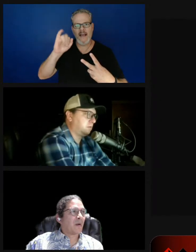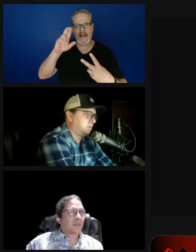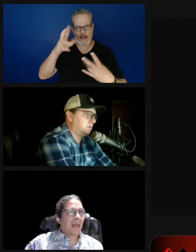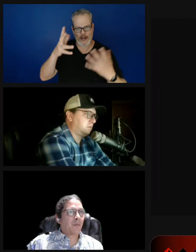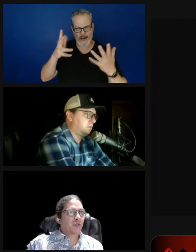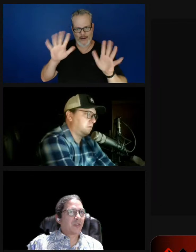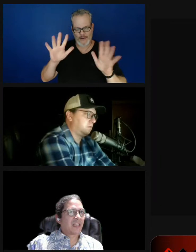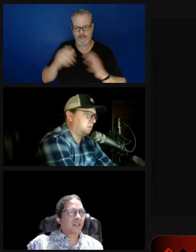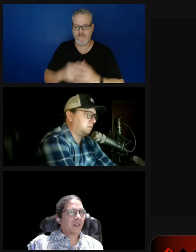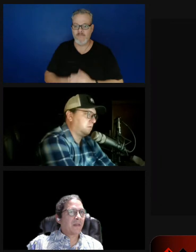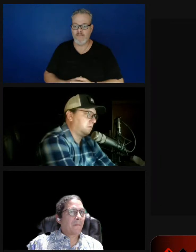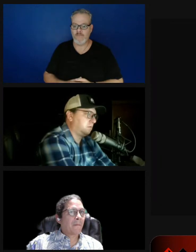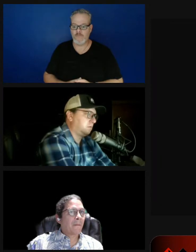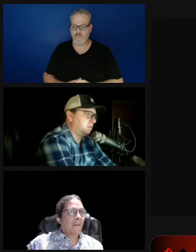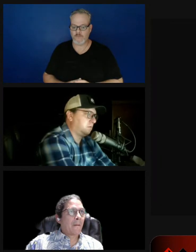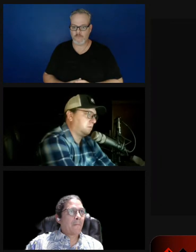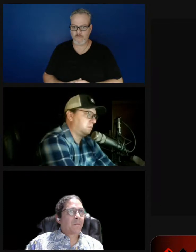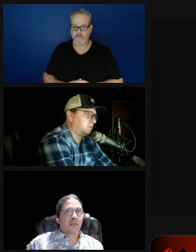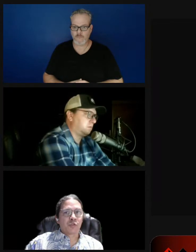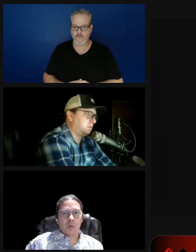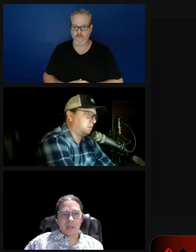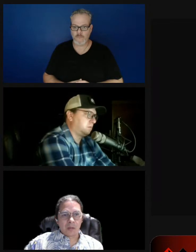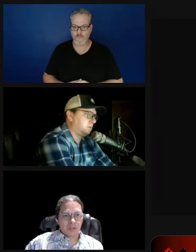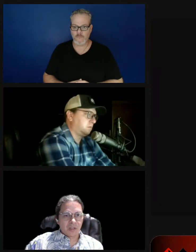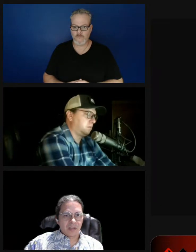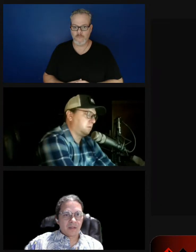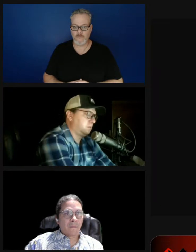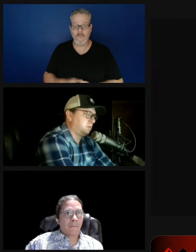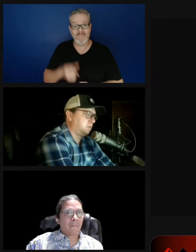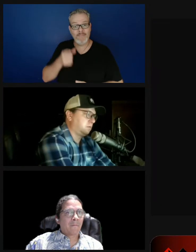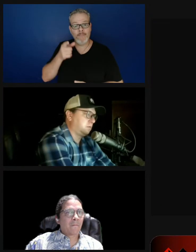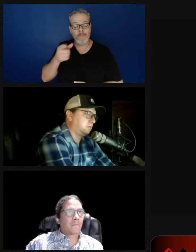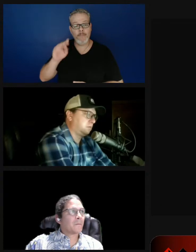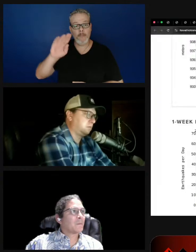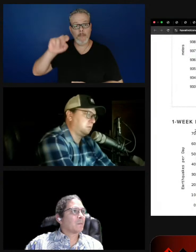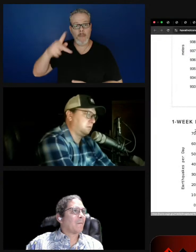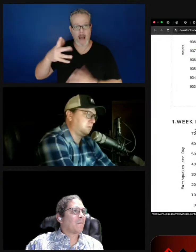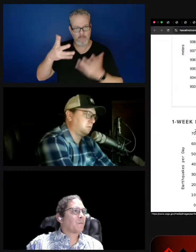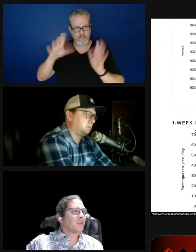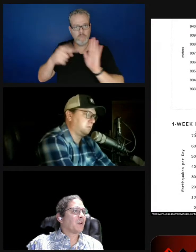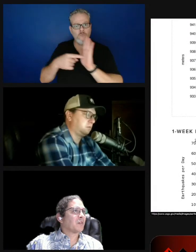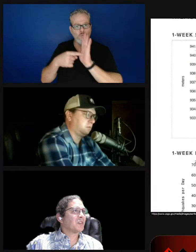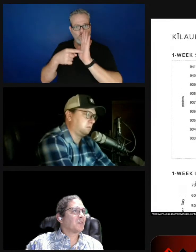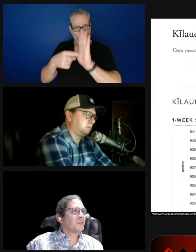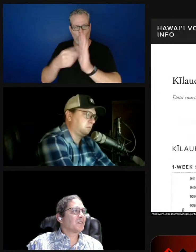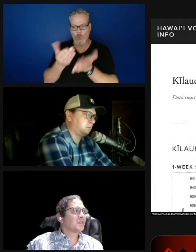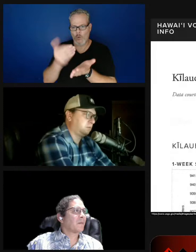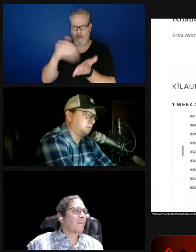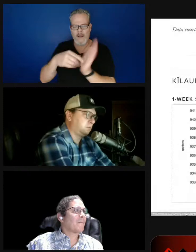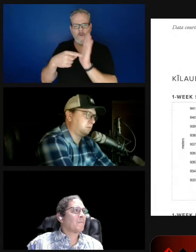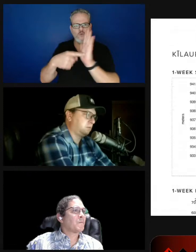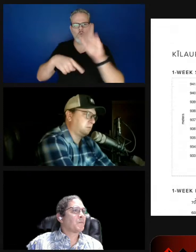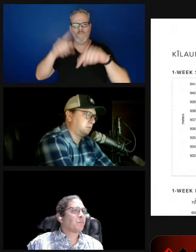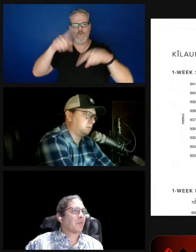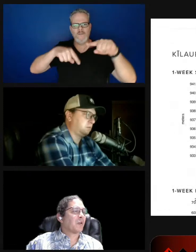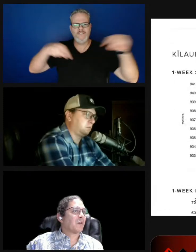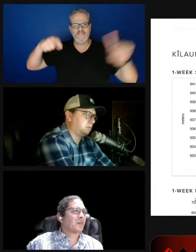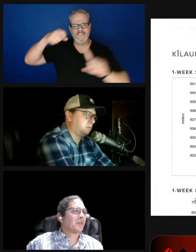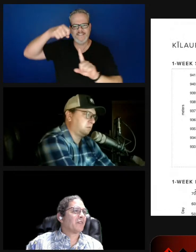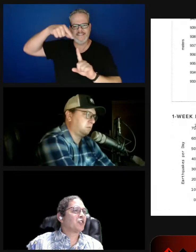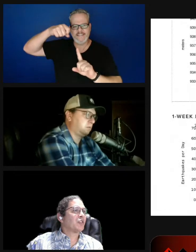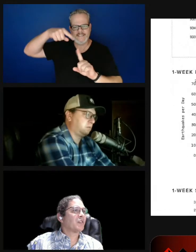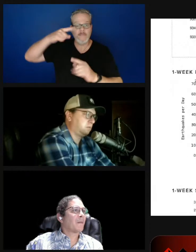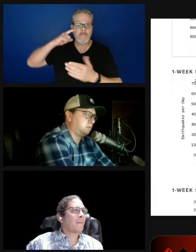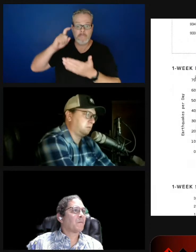as well as a map we showed you guys already. And I'll show you what that looks like here in the signals. There